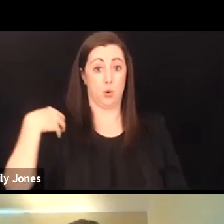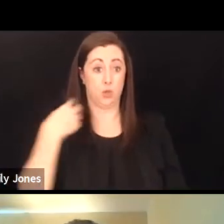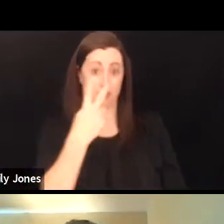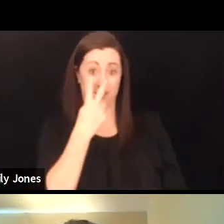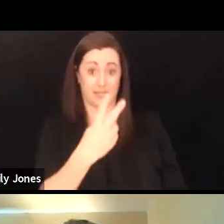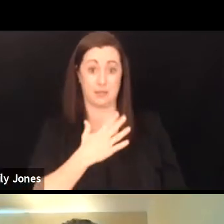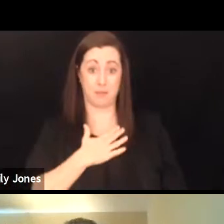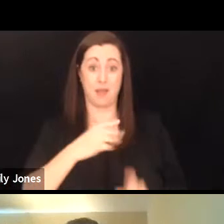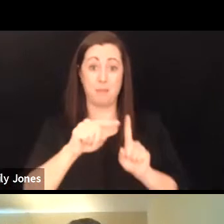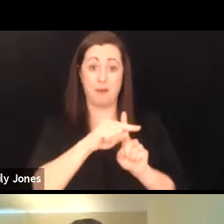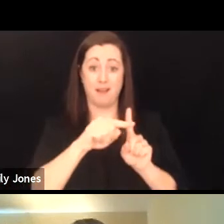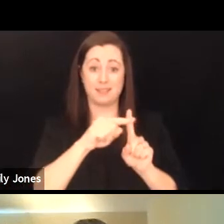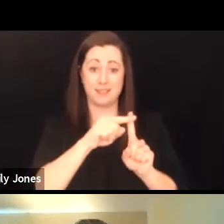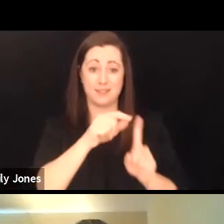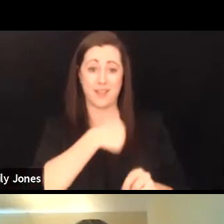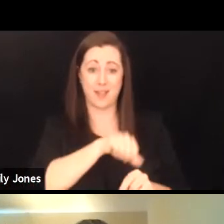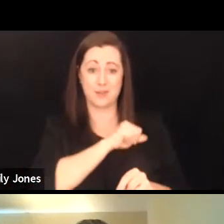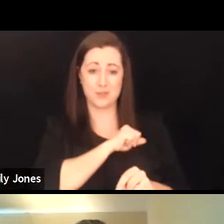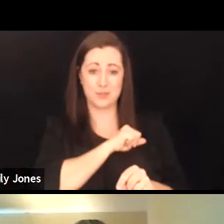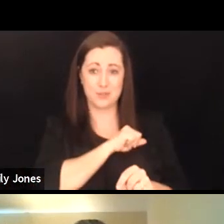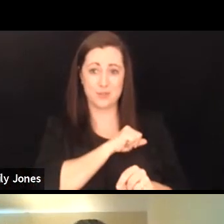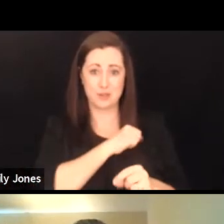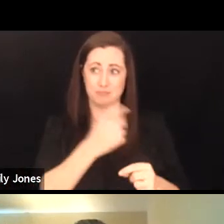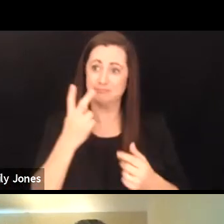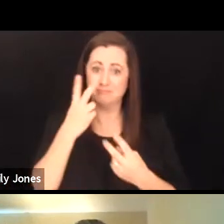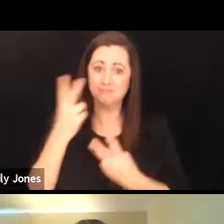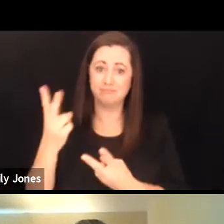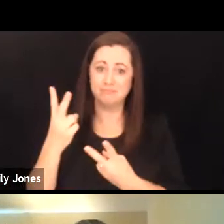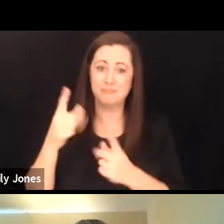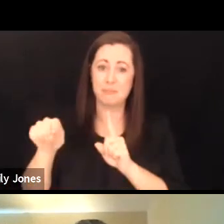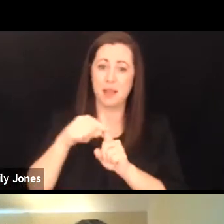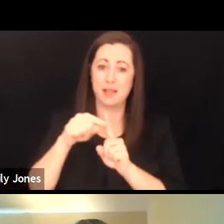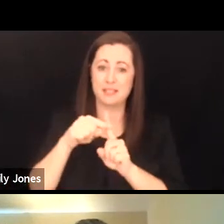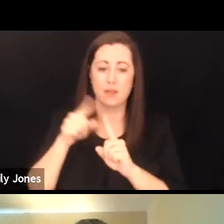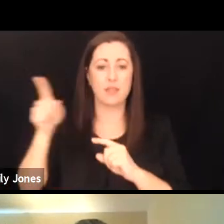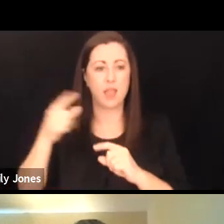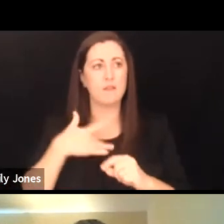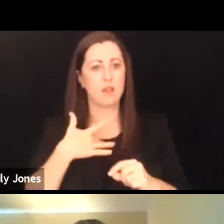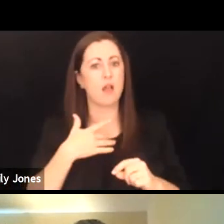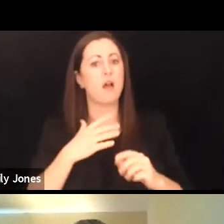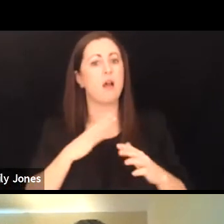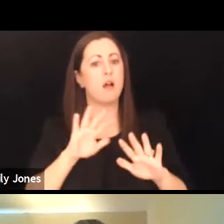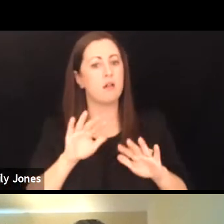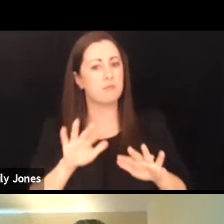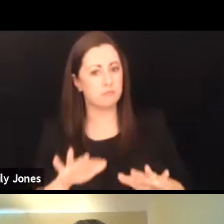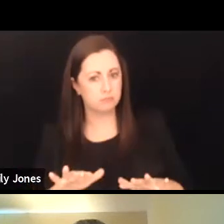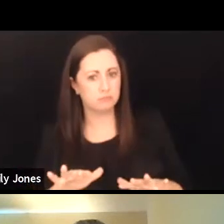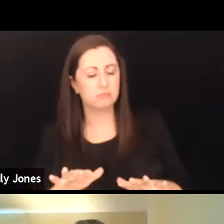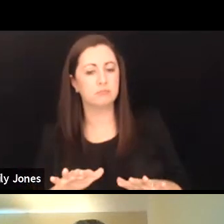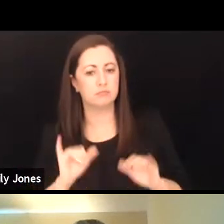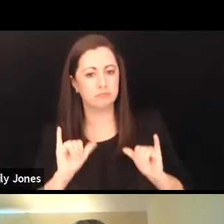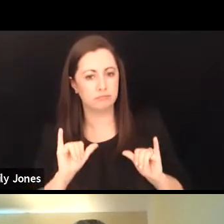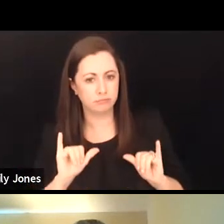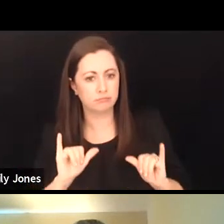I bring to the table, that's going to make them more relaxed. That helps all of us, actually. And so often